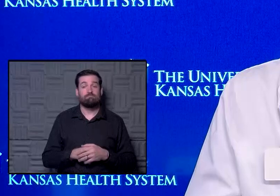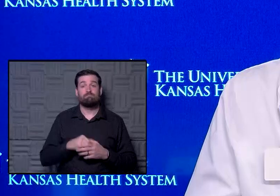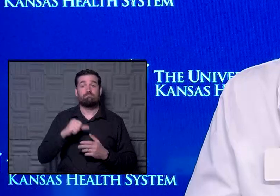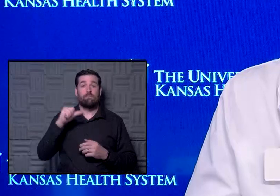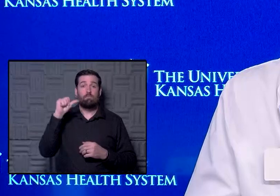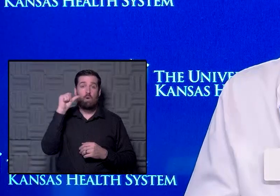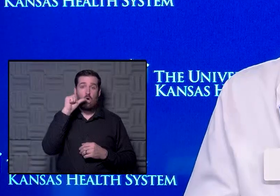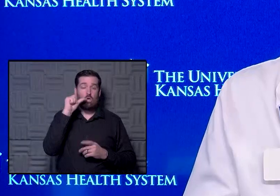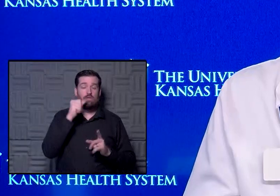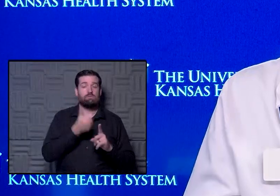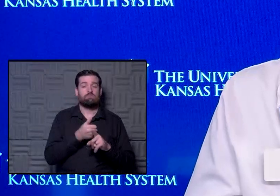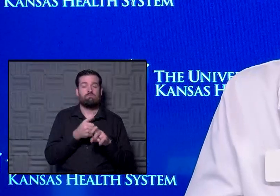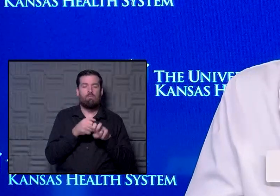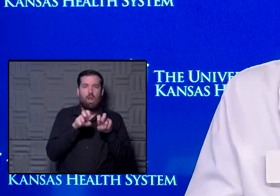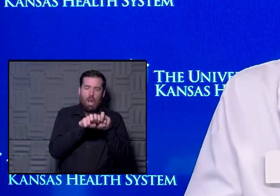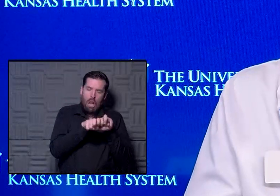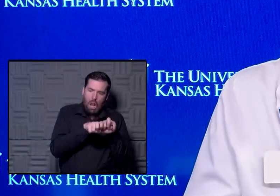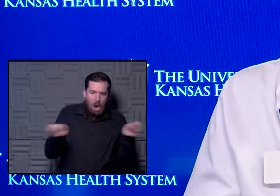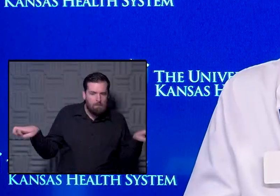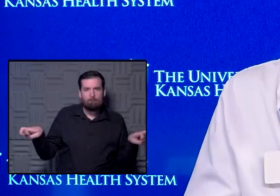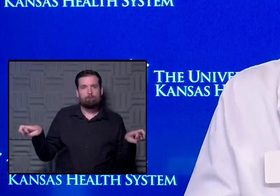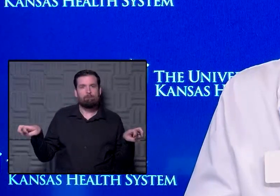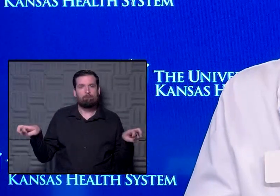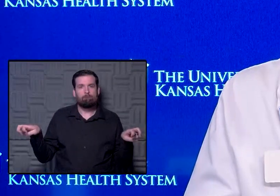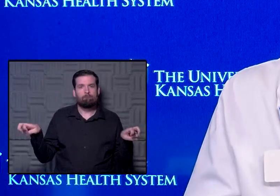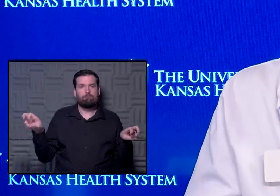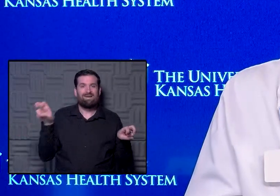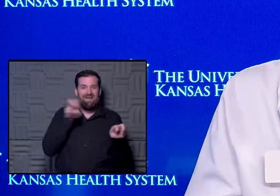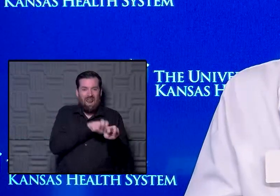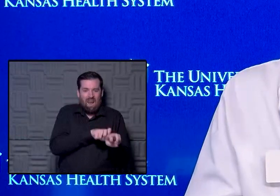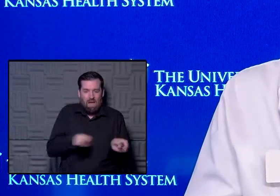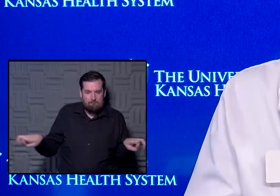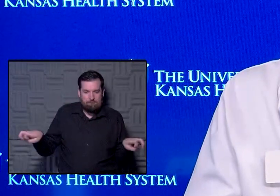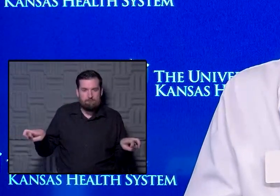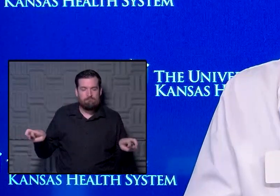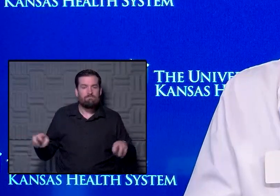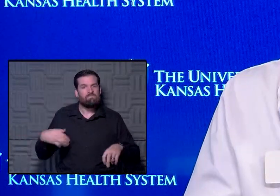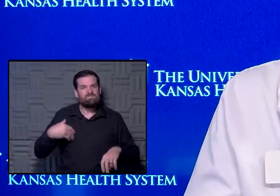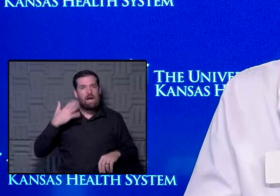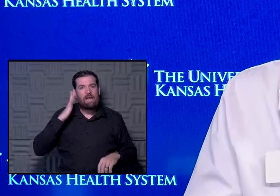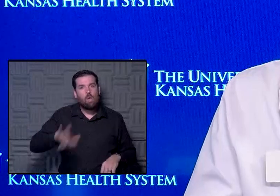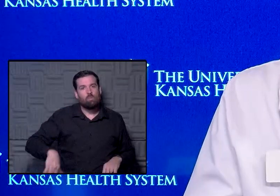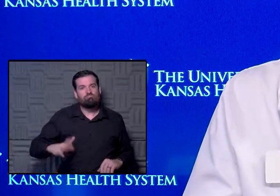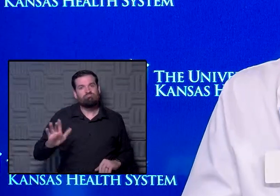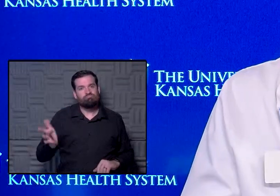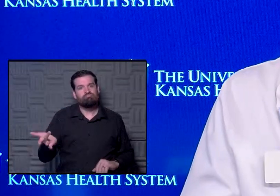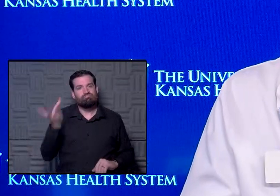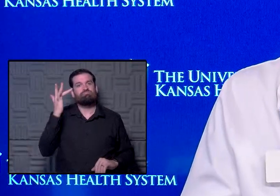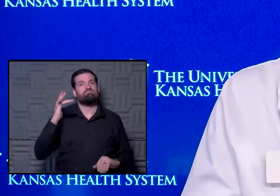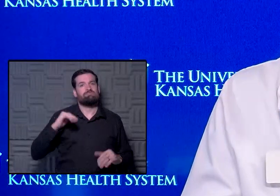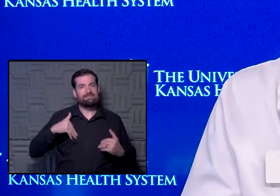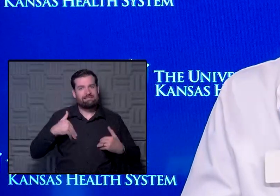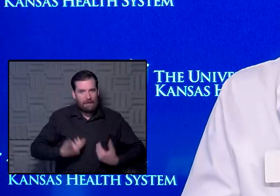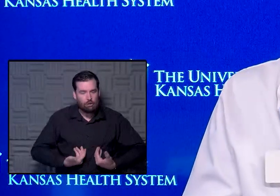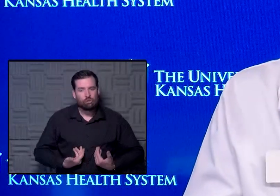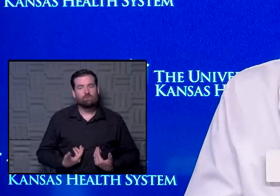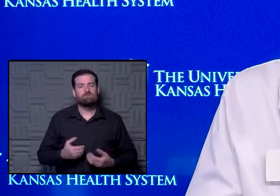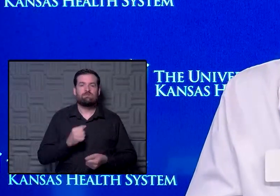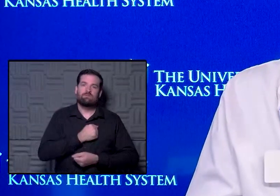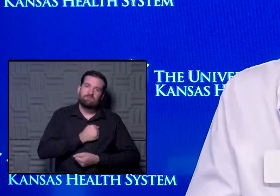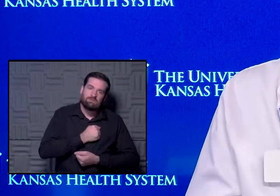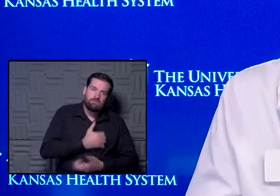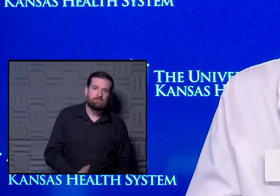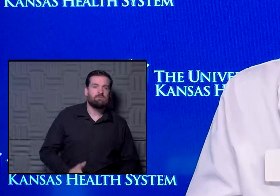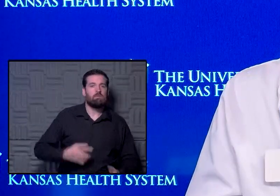bar was shoulder to shoulder and too deep. And I know that we're all tired of this. We continue to talk about the weariness that comes